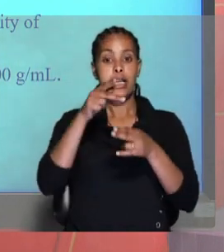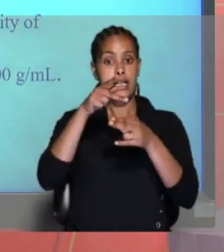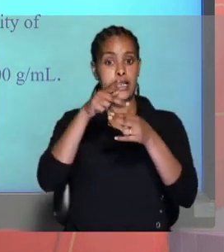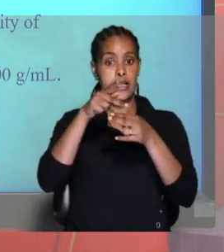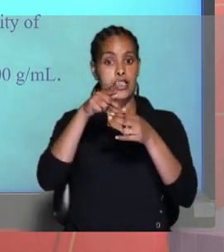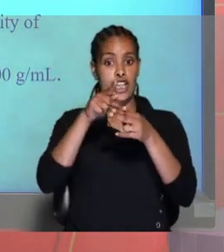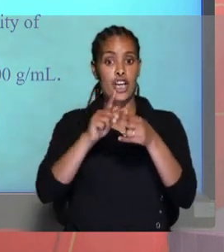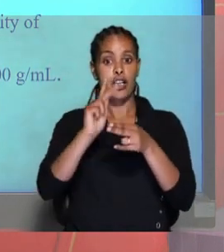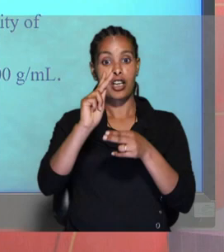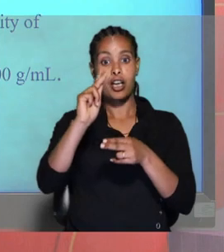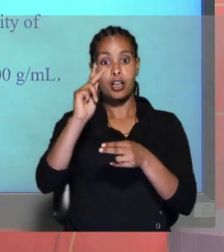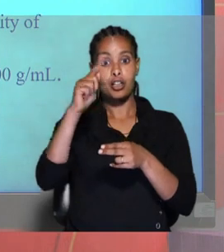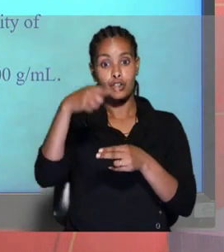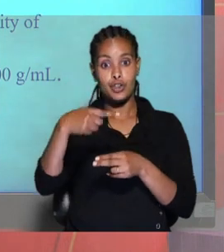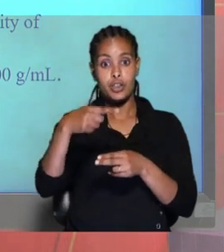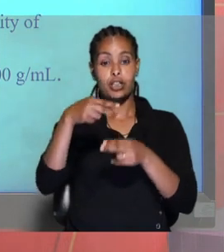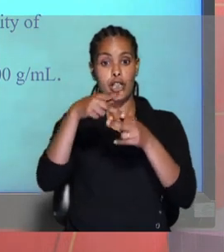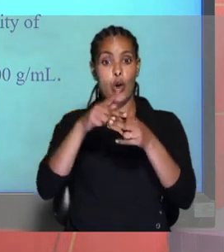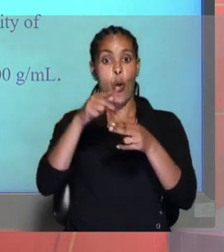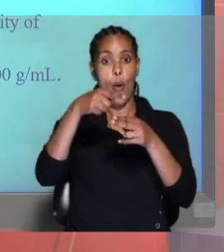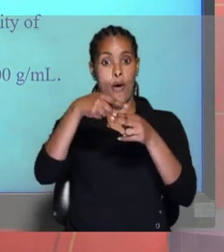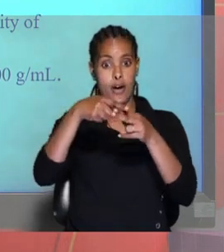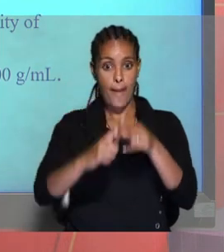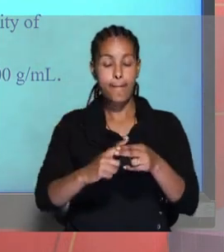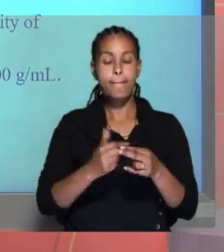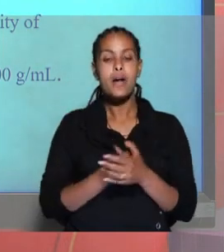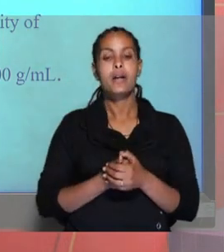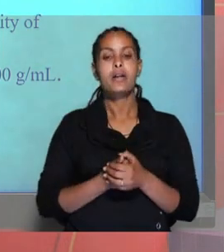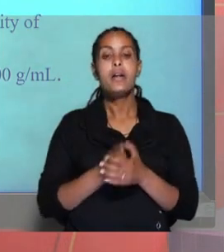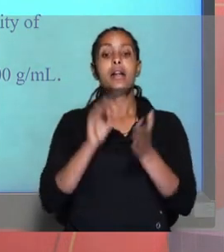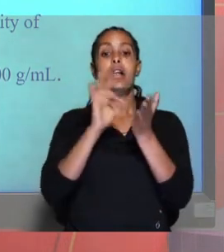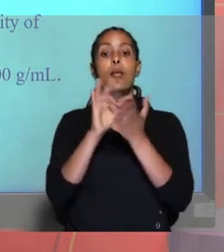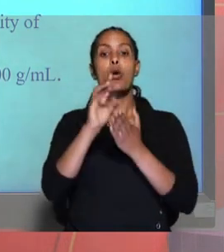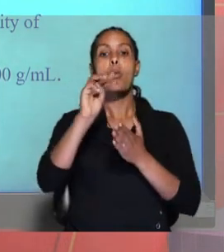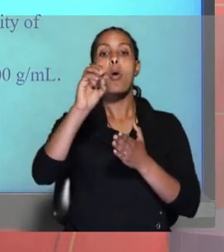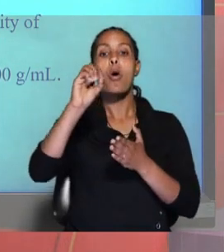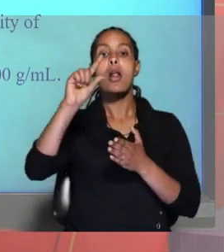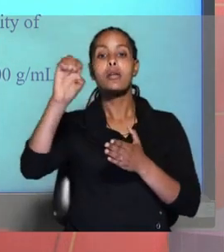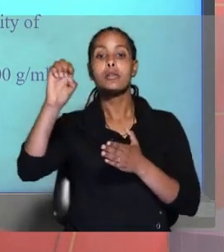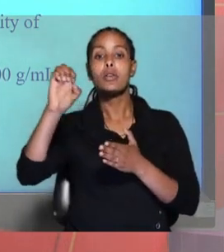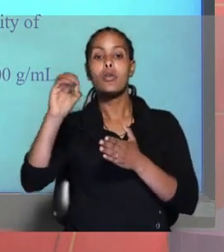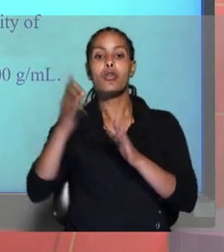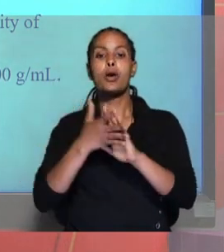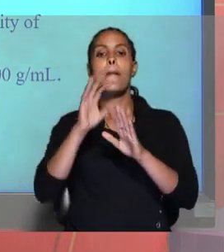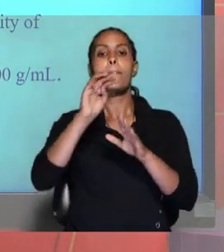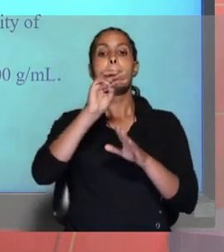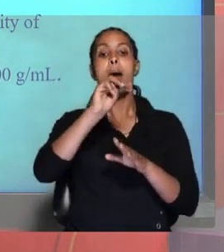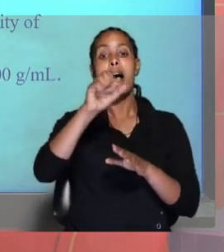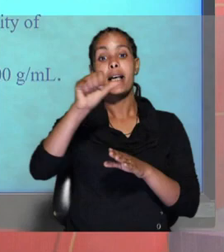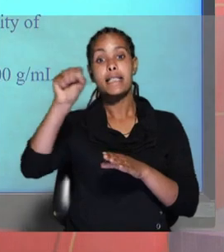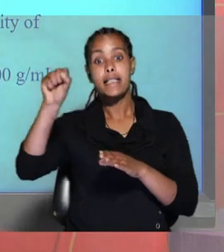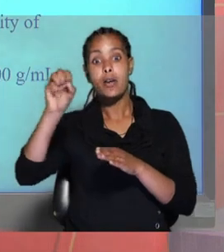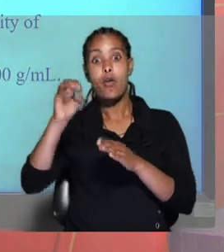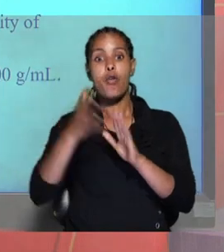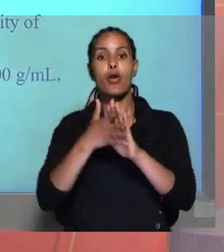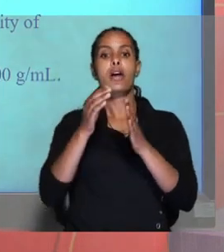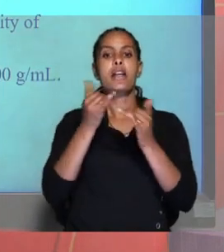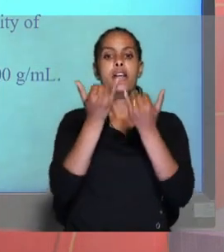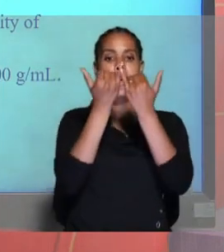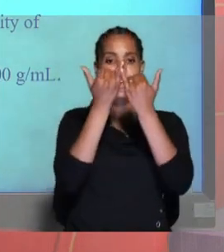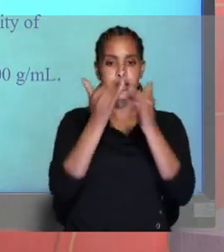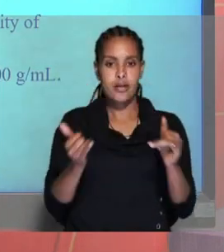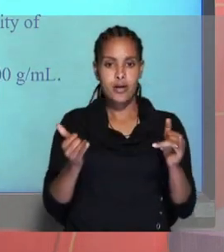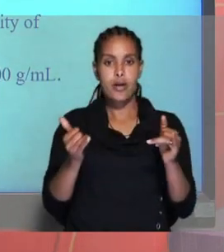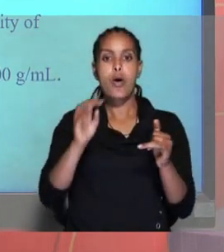in kg in kilogram. Number of mole of solutes is mass of solute divided